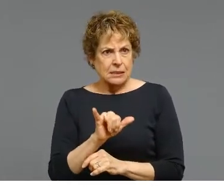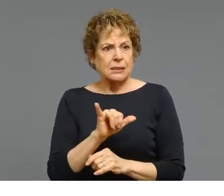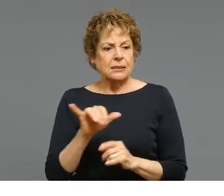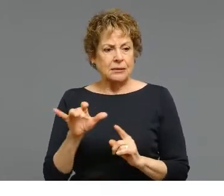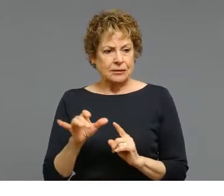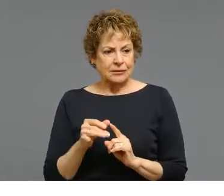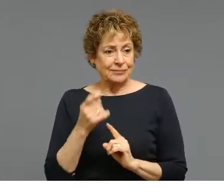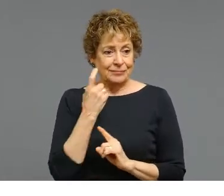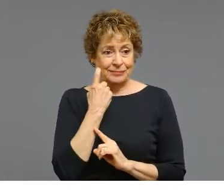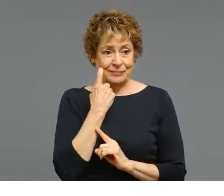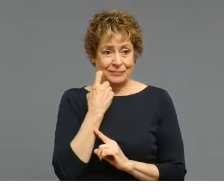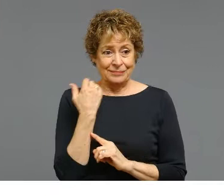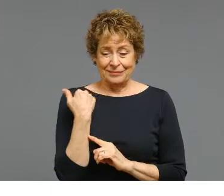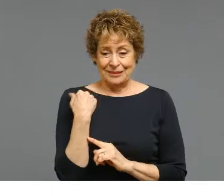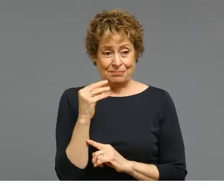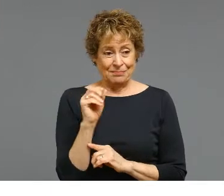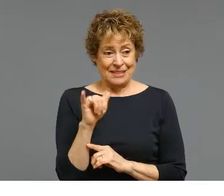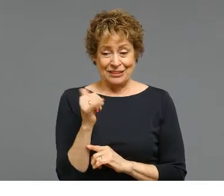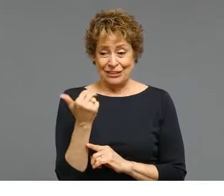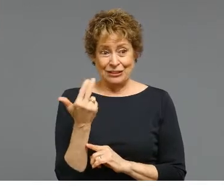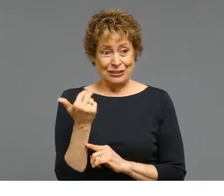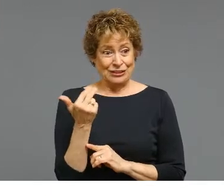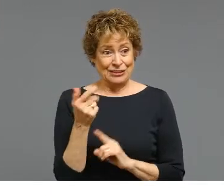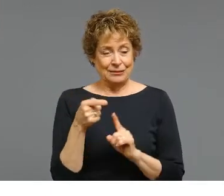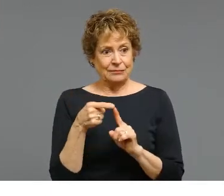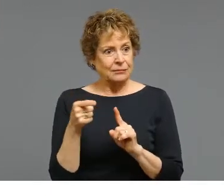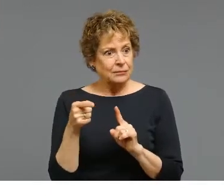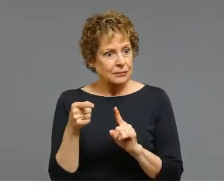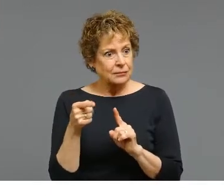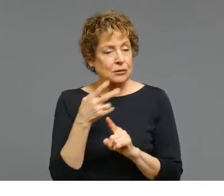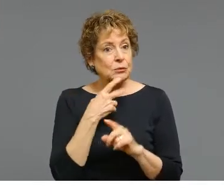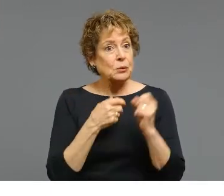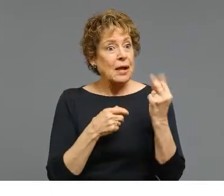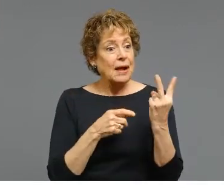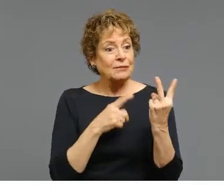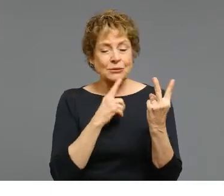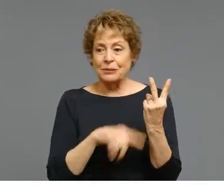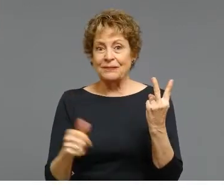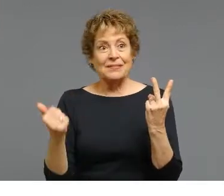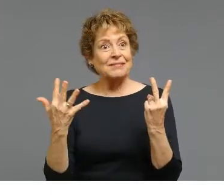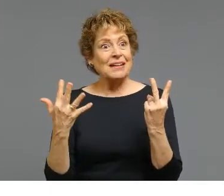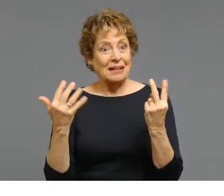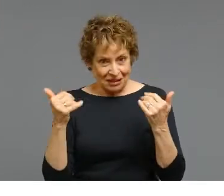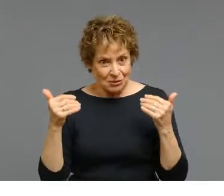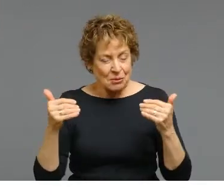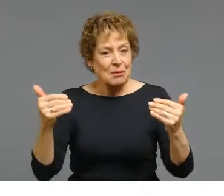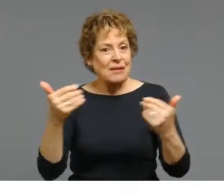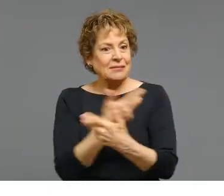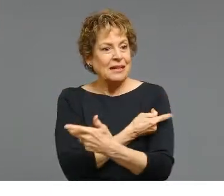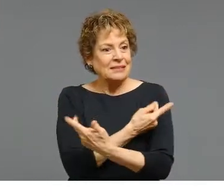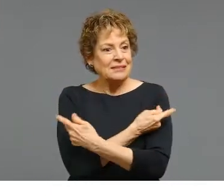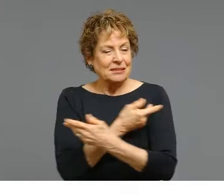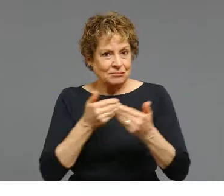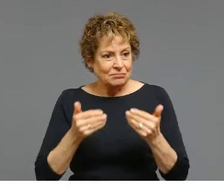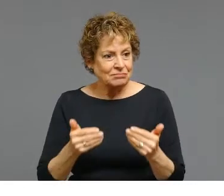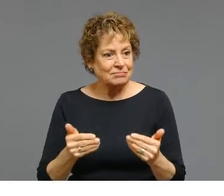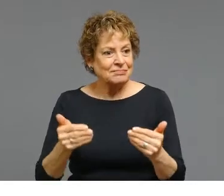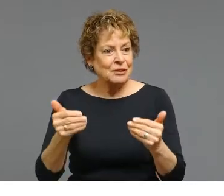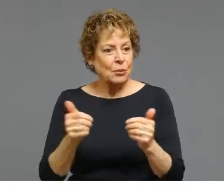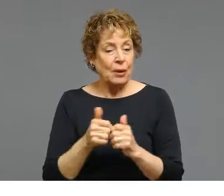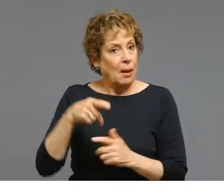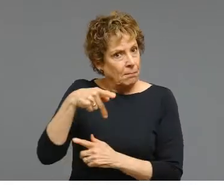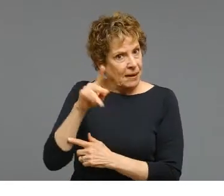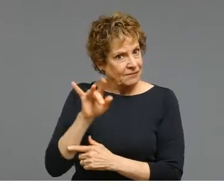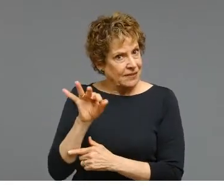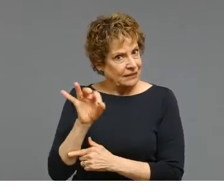13th, you can see that 12 to 15-year-olds were made eligible to be vaccinated with our Pfizer vaccine. And